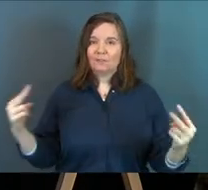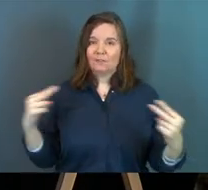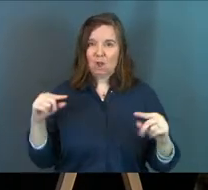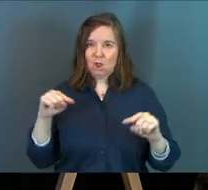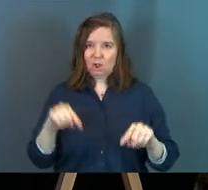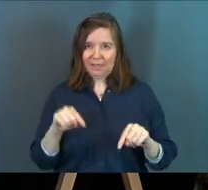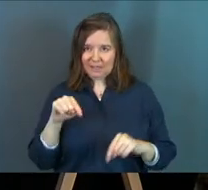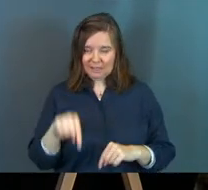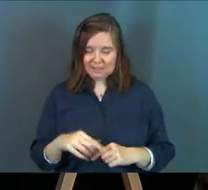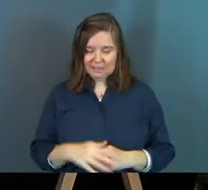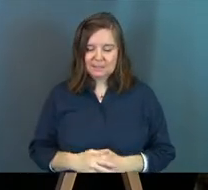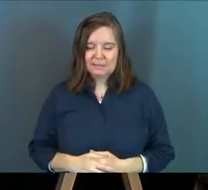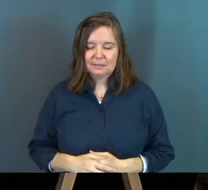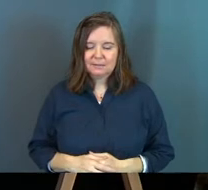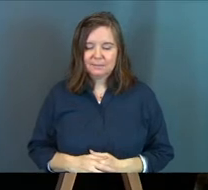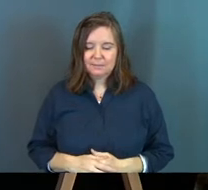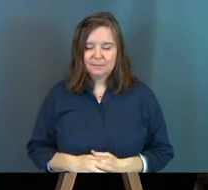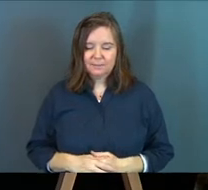this.